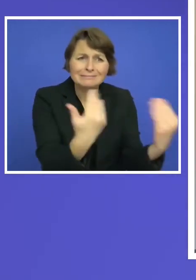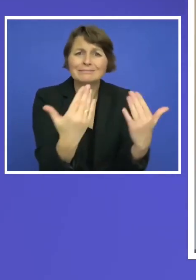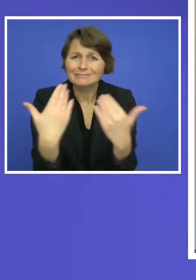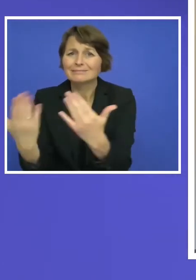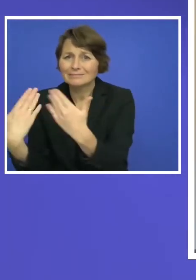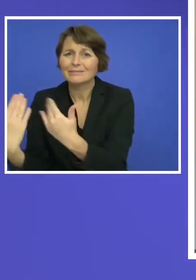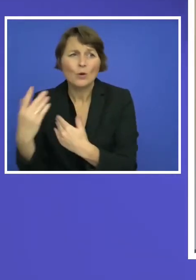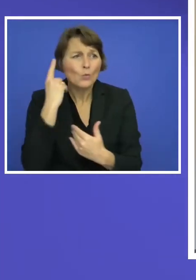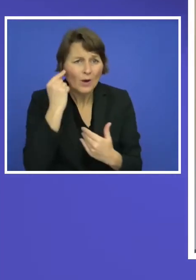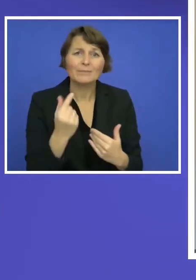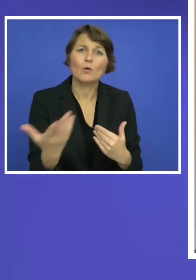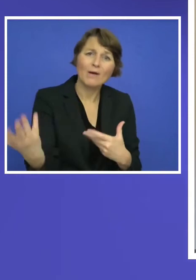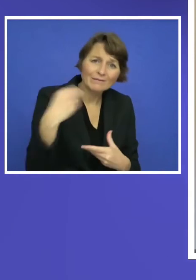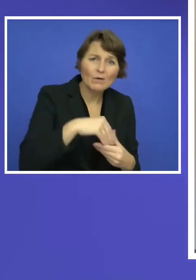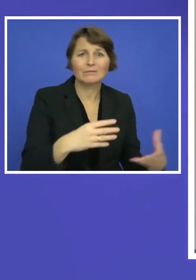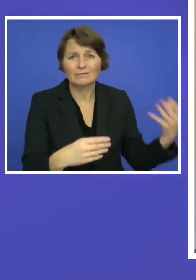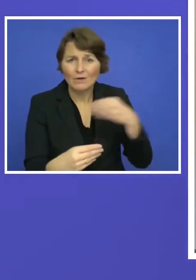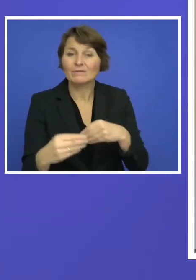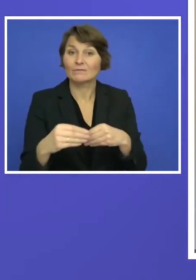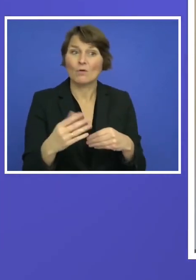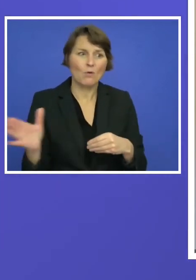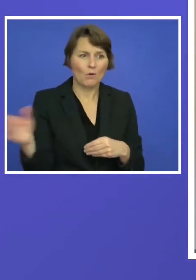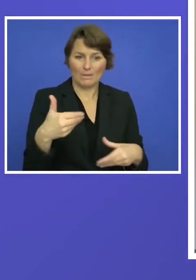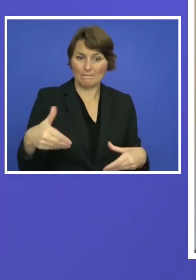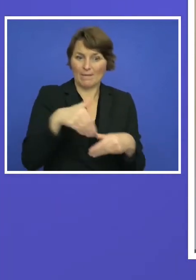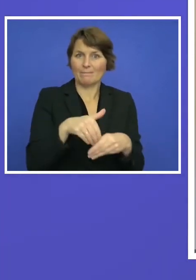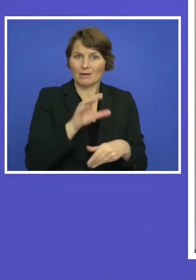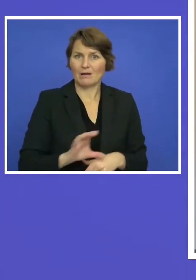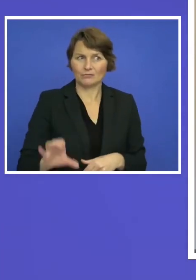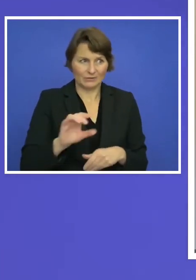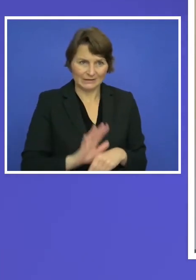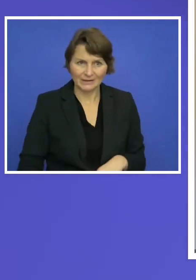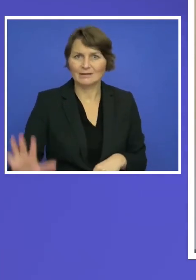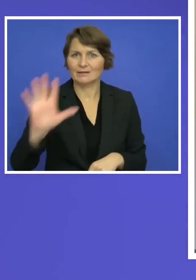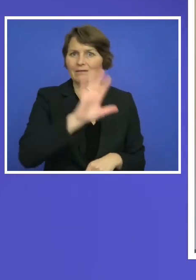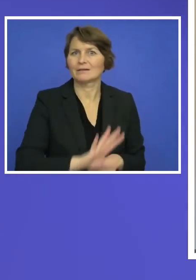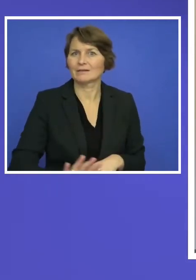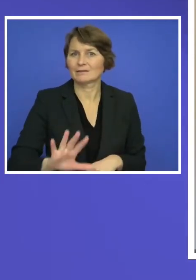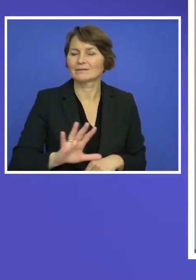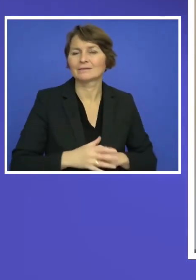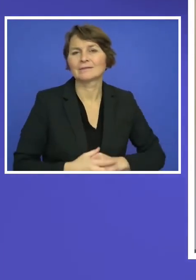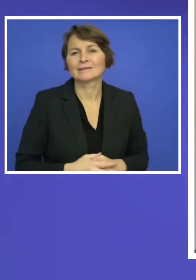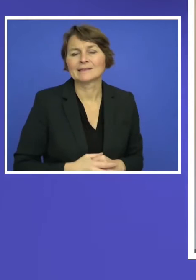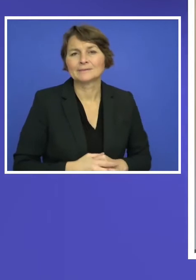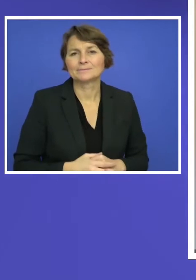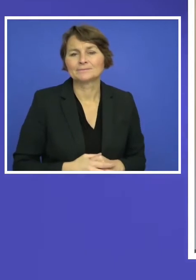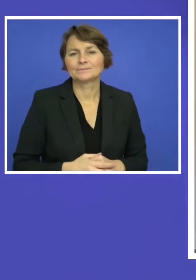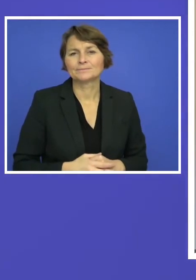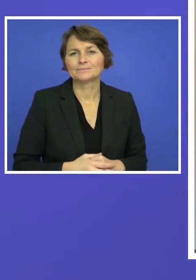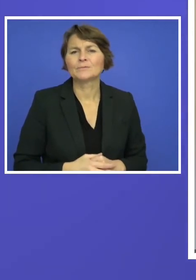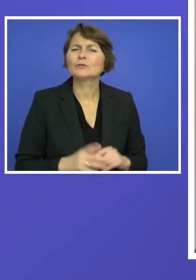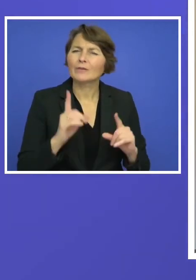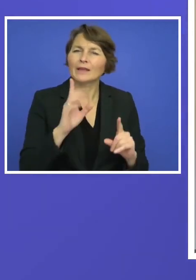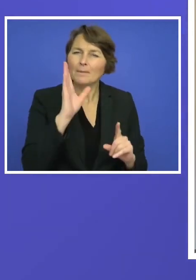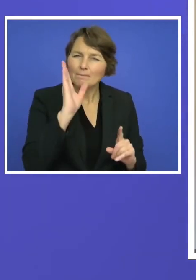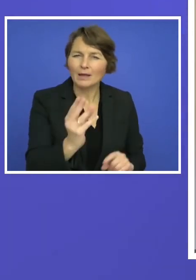of the member states, means across the Mediterranean region. So I think that's very important to keep in mind, that we